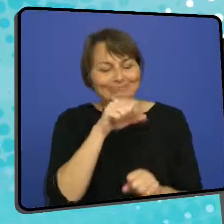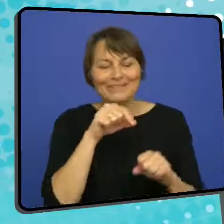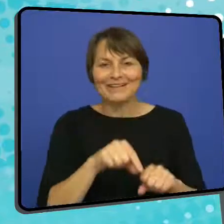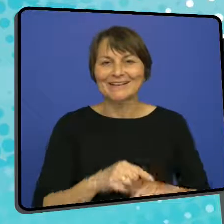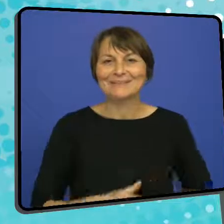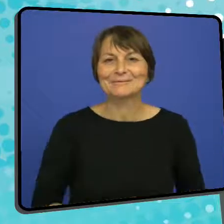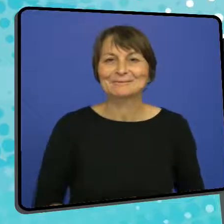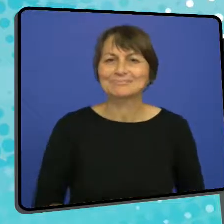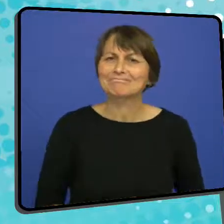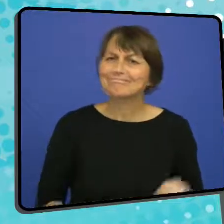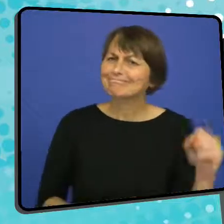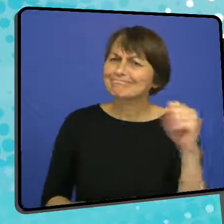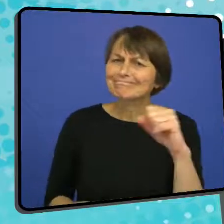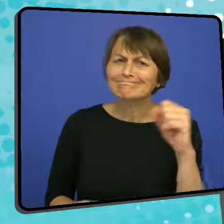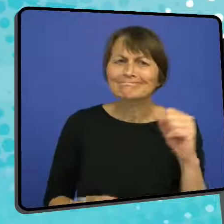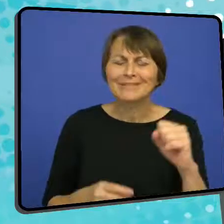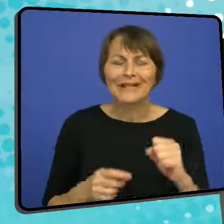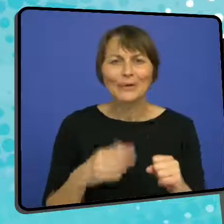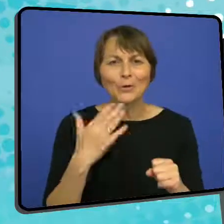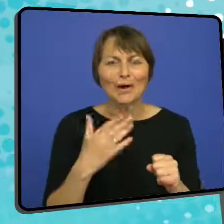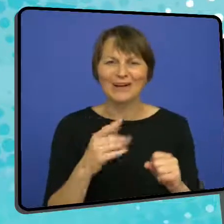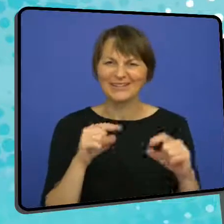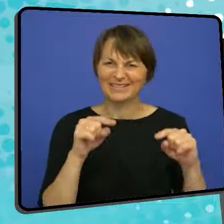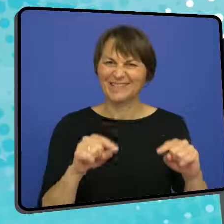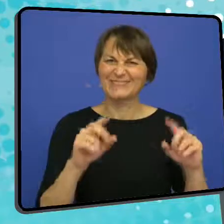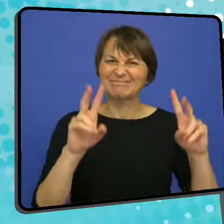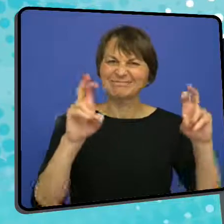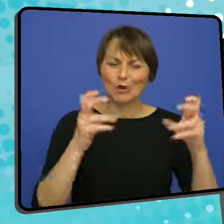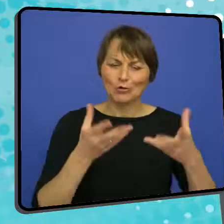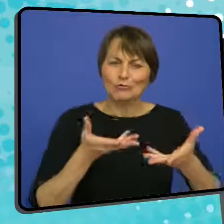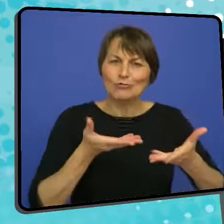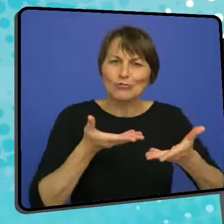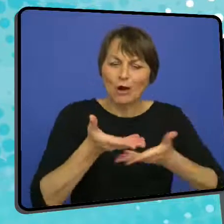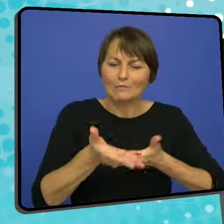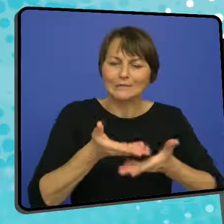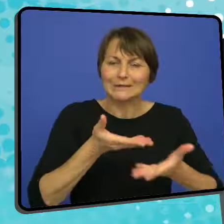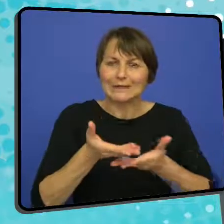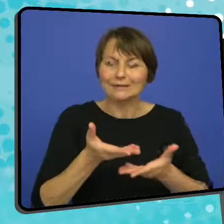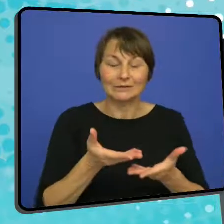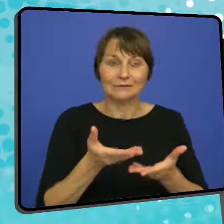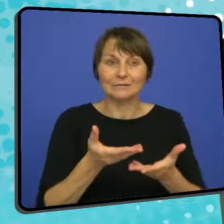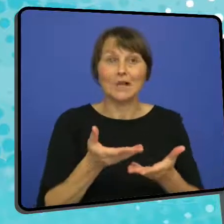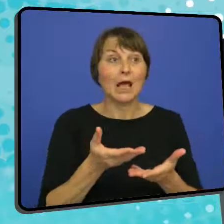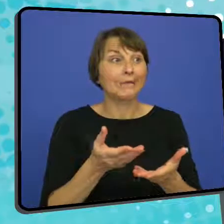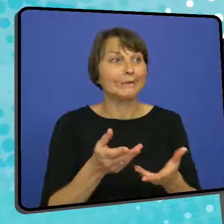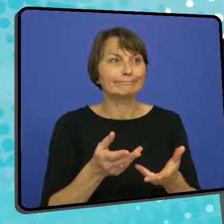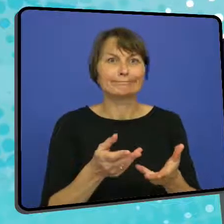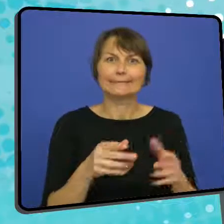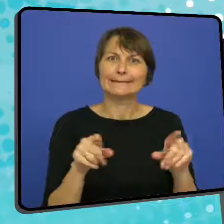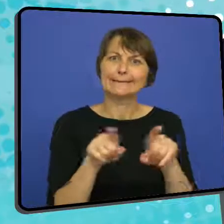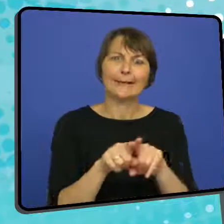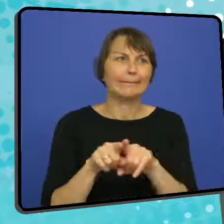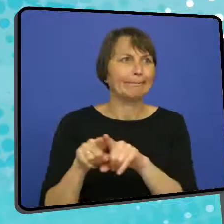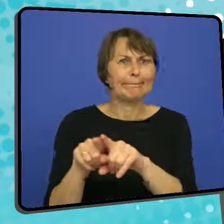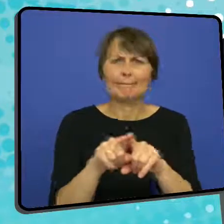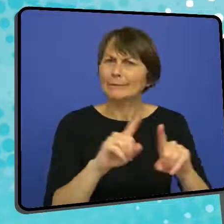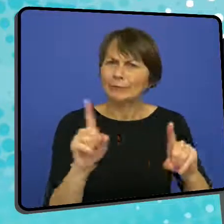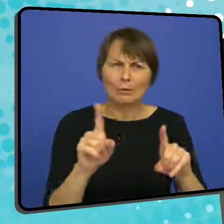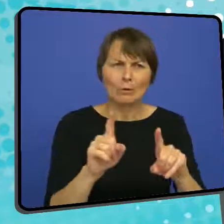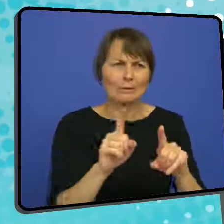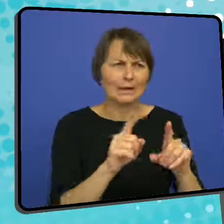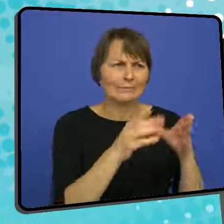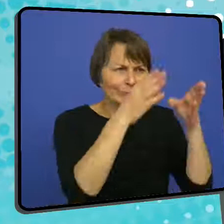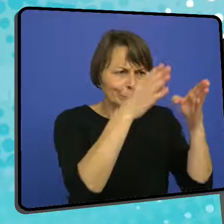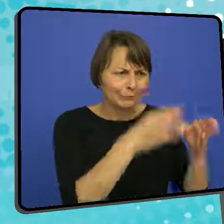Yeah, and conversations are so complex, right? The way we interact as humans is really.